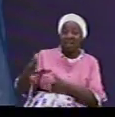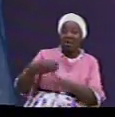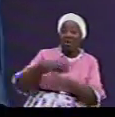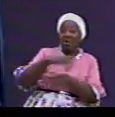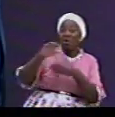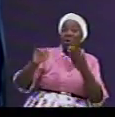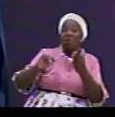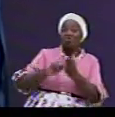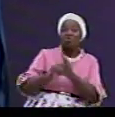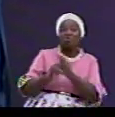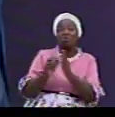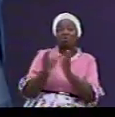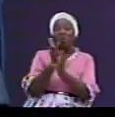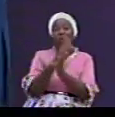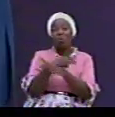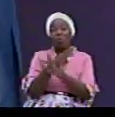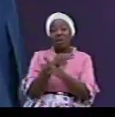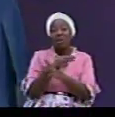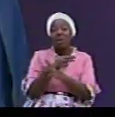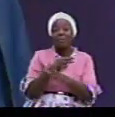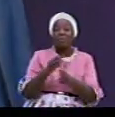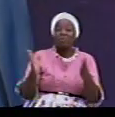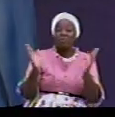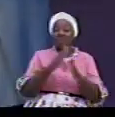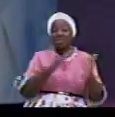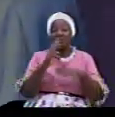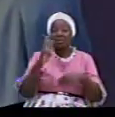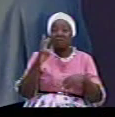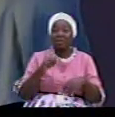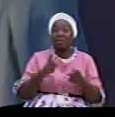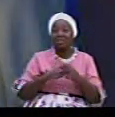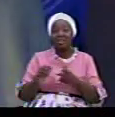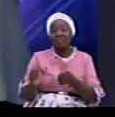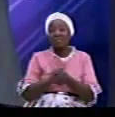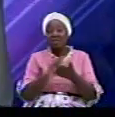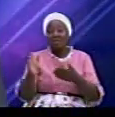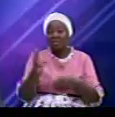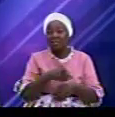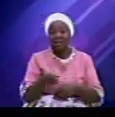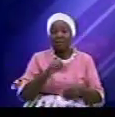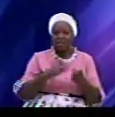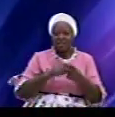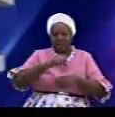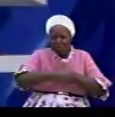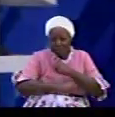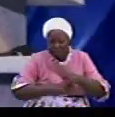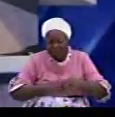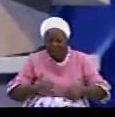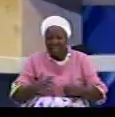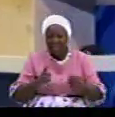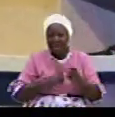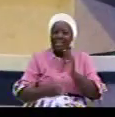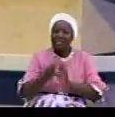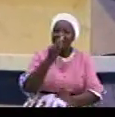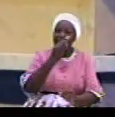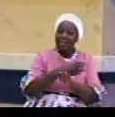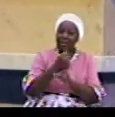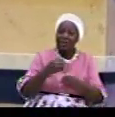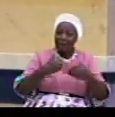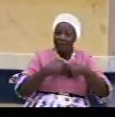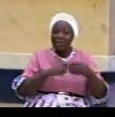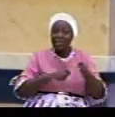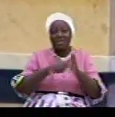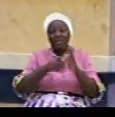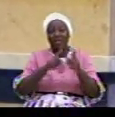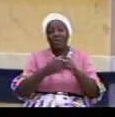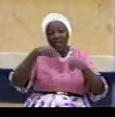weather beating on them, destroying them, and they are suffering. And instead of having the key to enter,